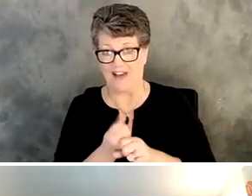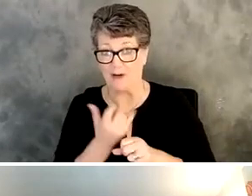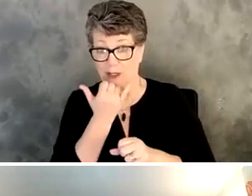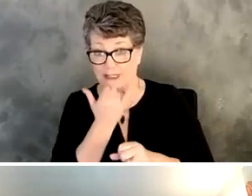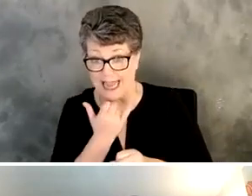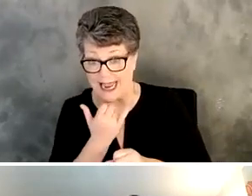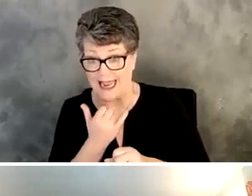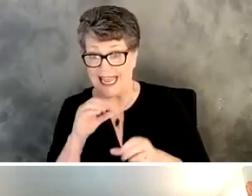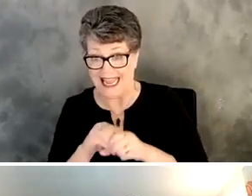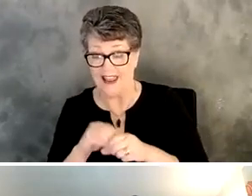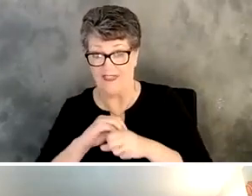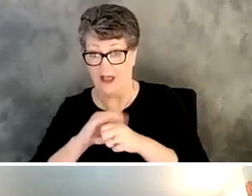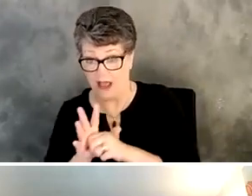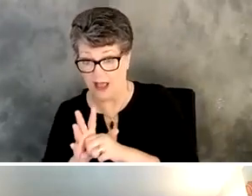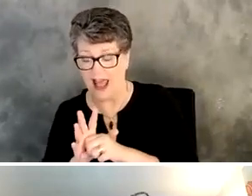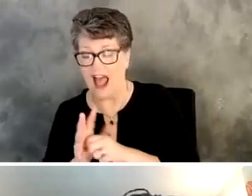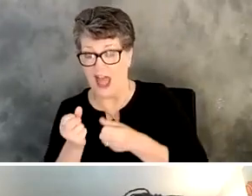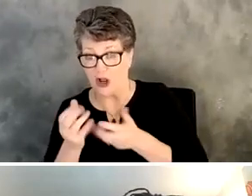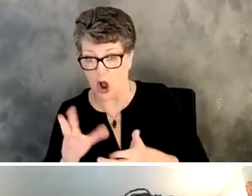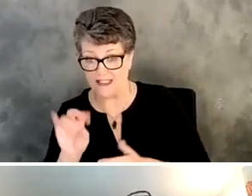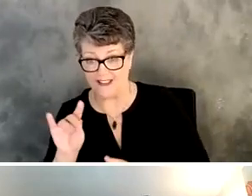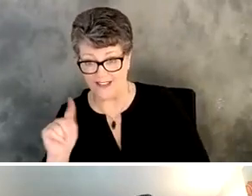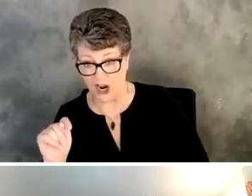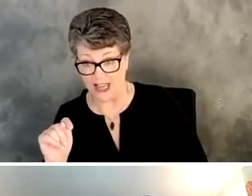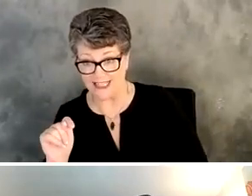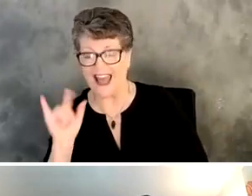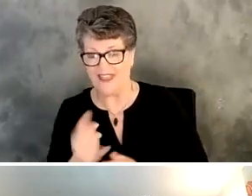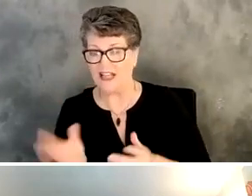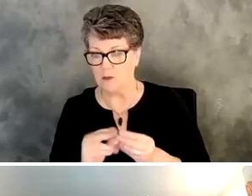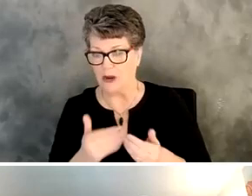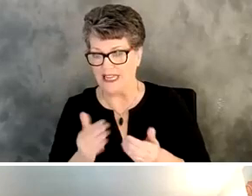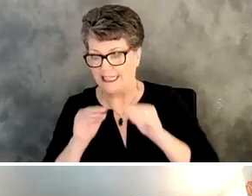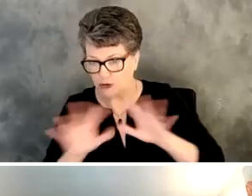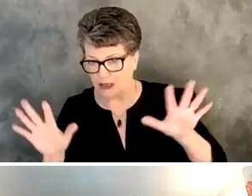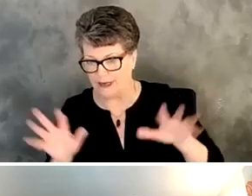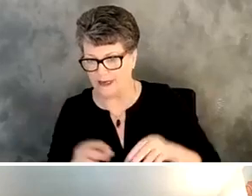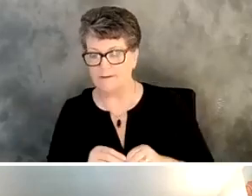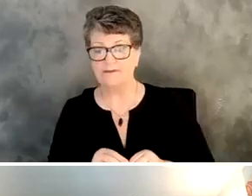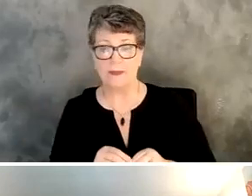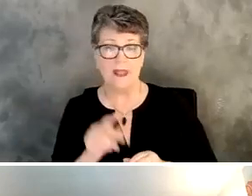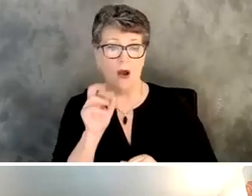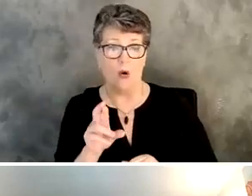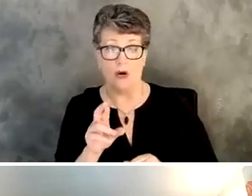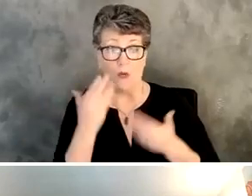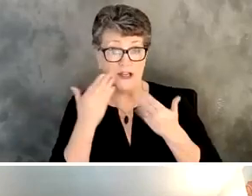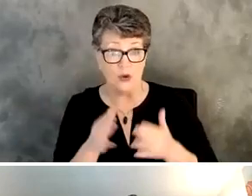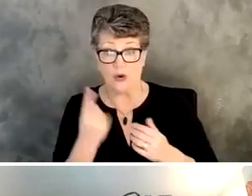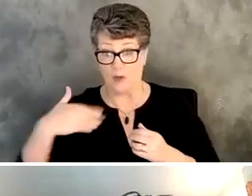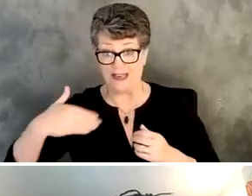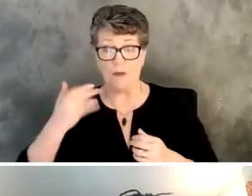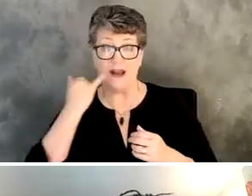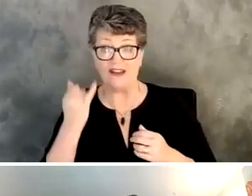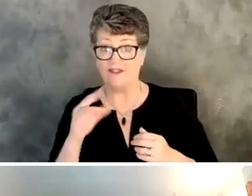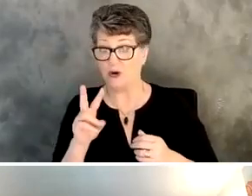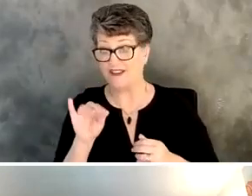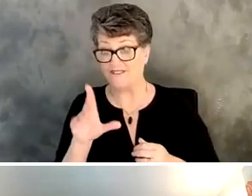that causes a variant that that mistake happens to be more transmissible. Or we don't know of one yet, but what if there was a